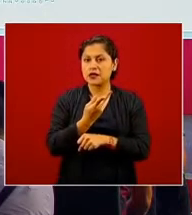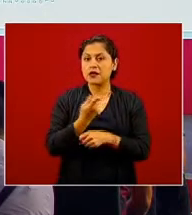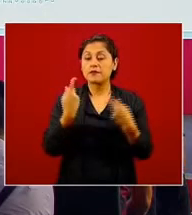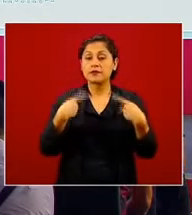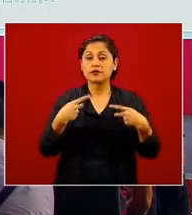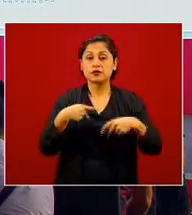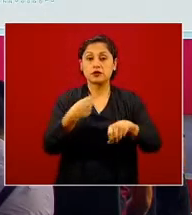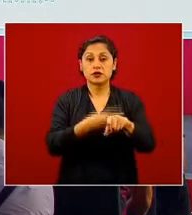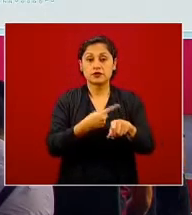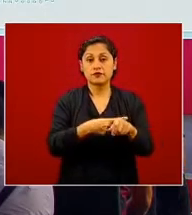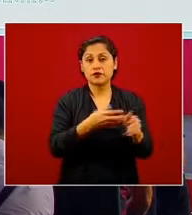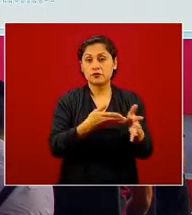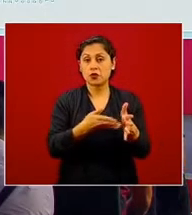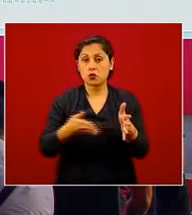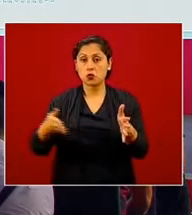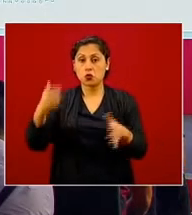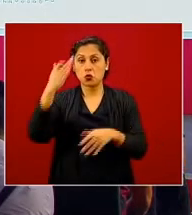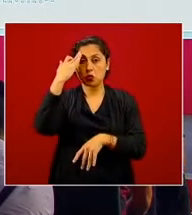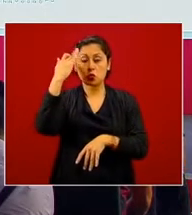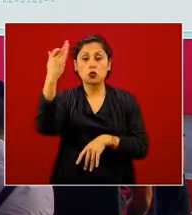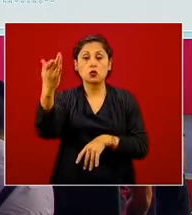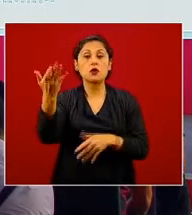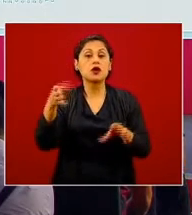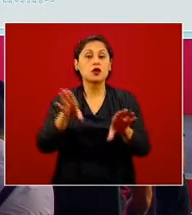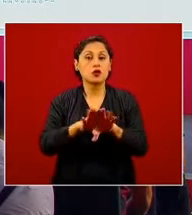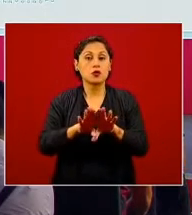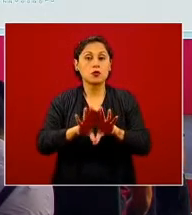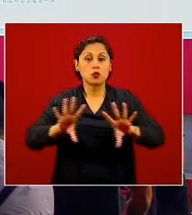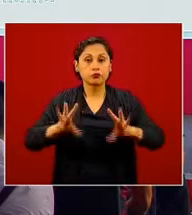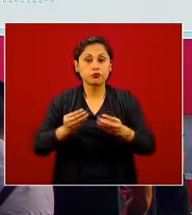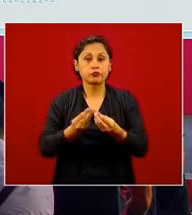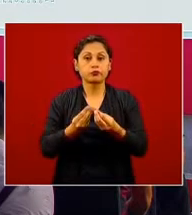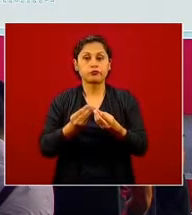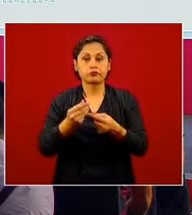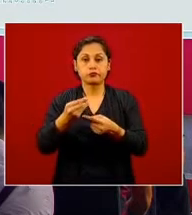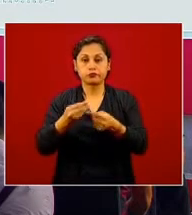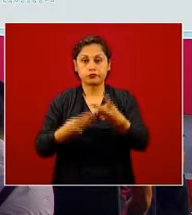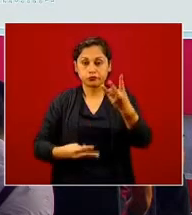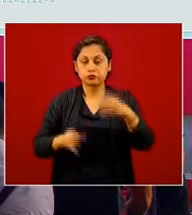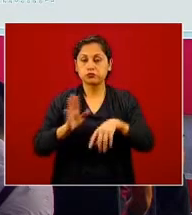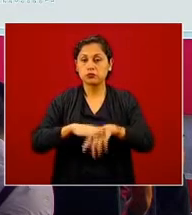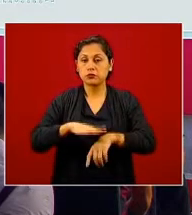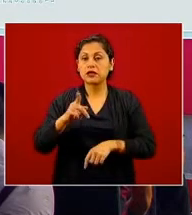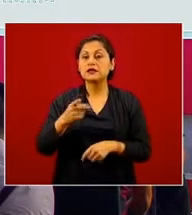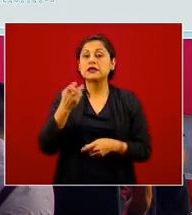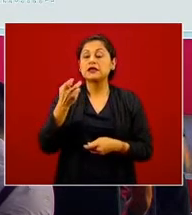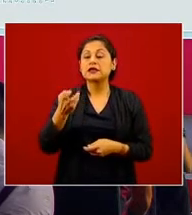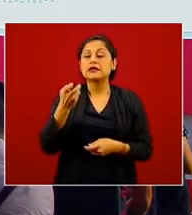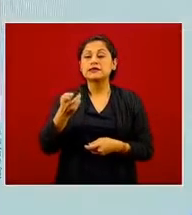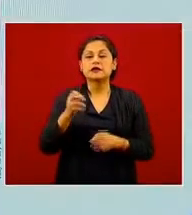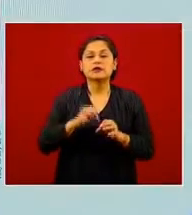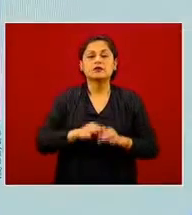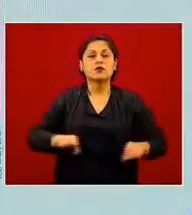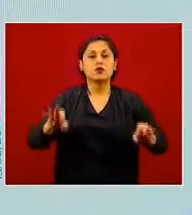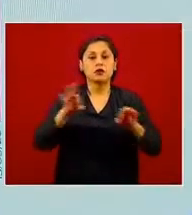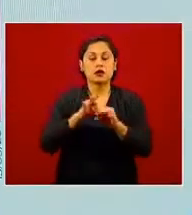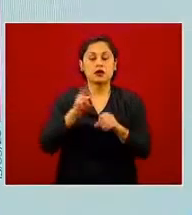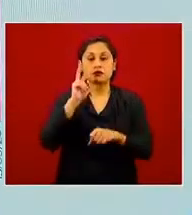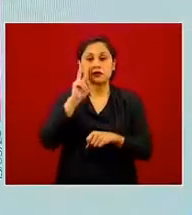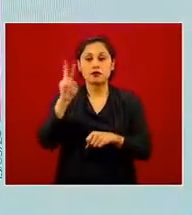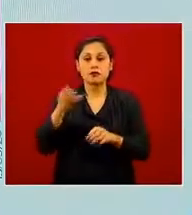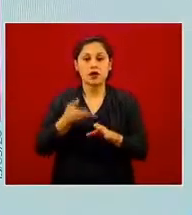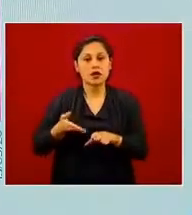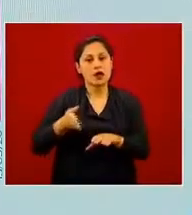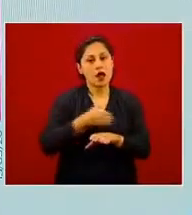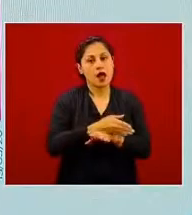are confirmed over time. You can see clearly how the projections that